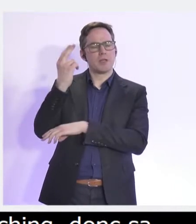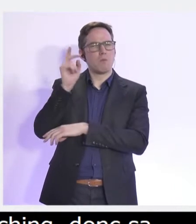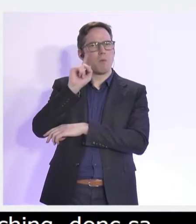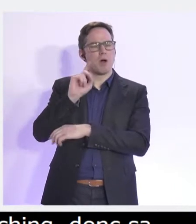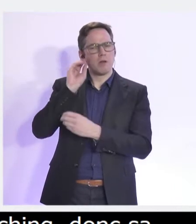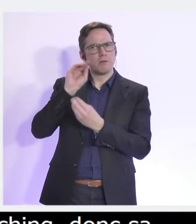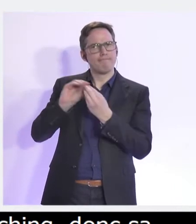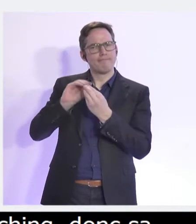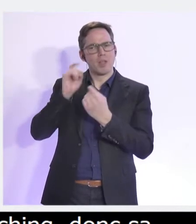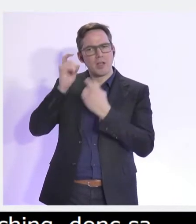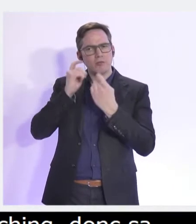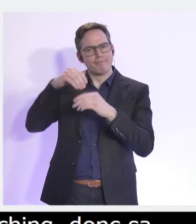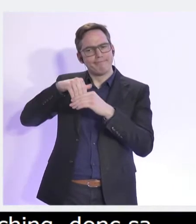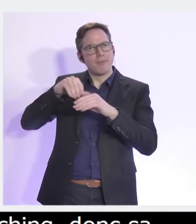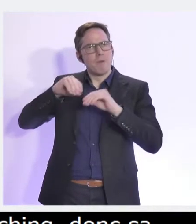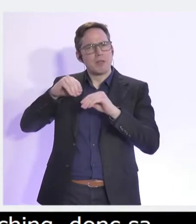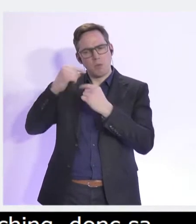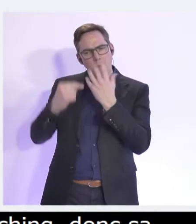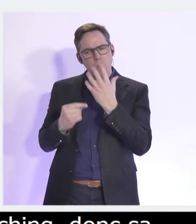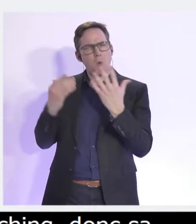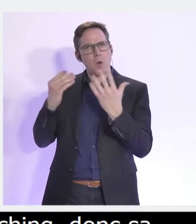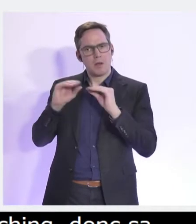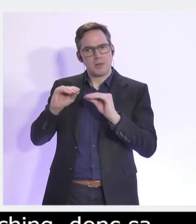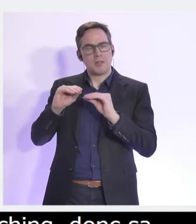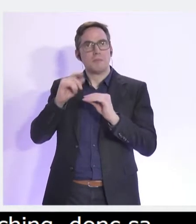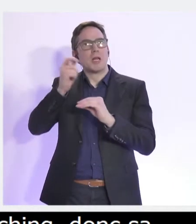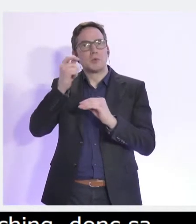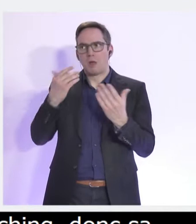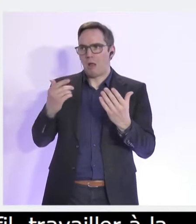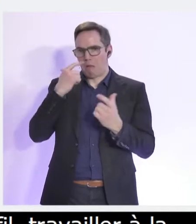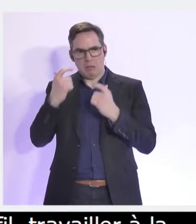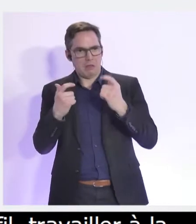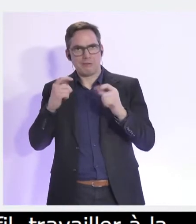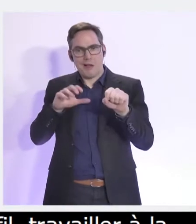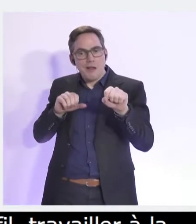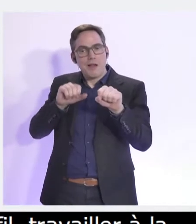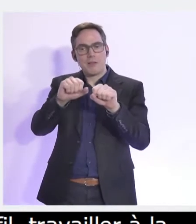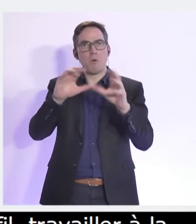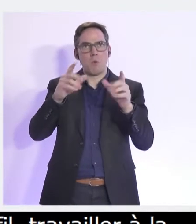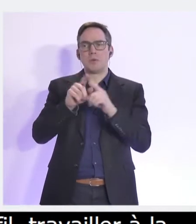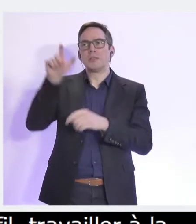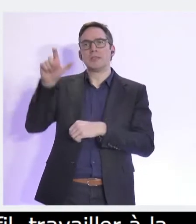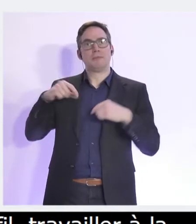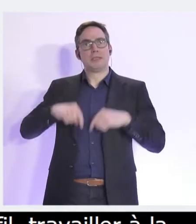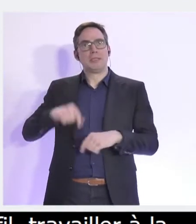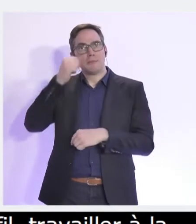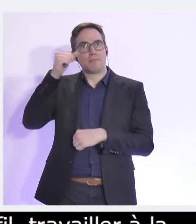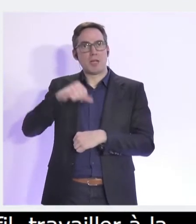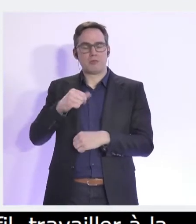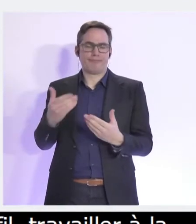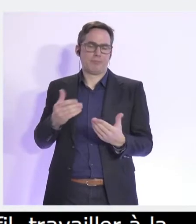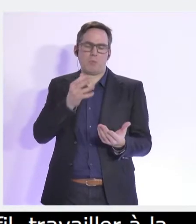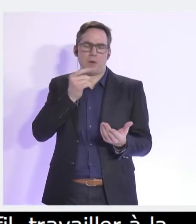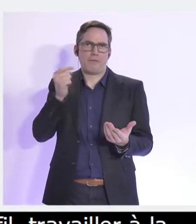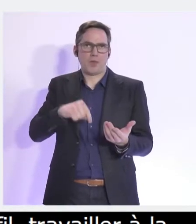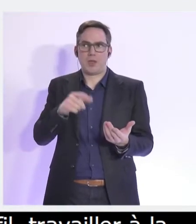university diplomas so that we can, and we exchange on the content to move more quickly. So I was able to speak to the Belgian minister who wasn't